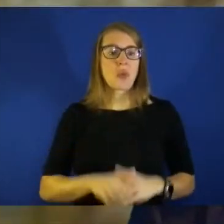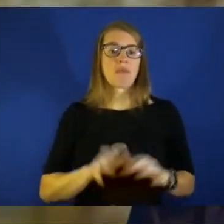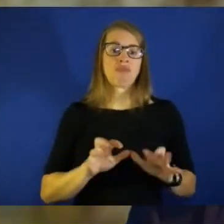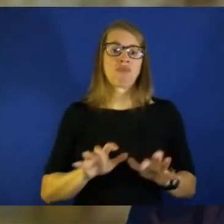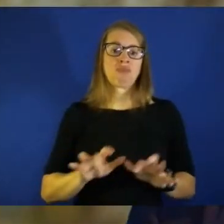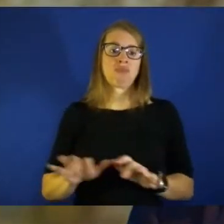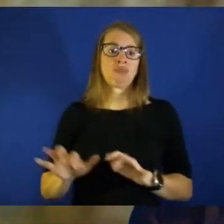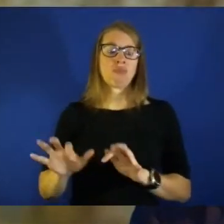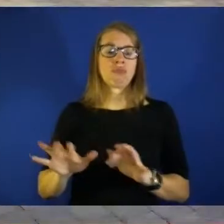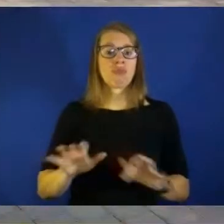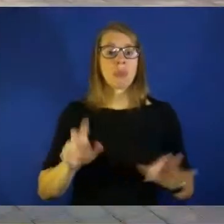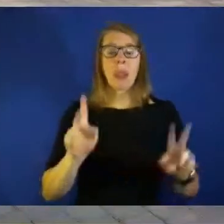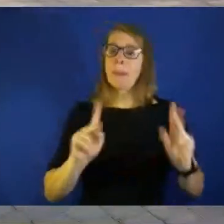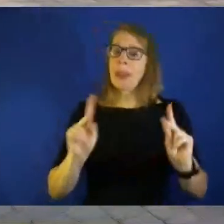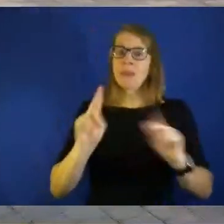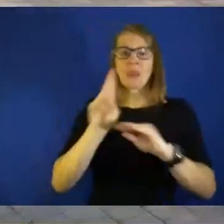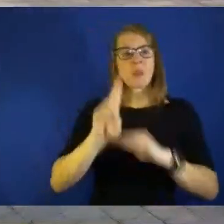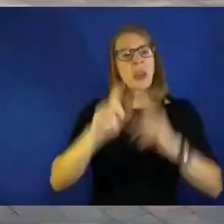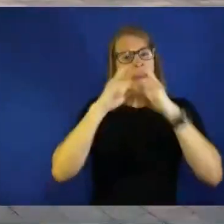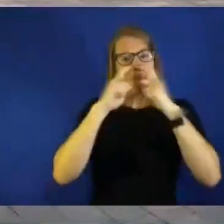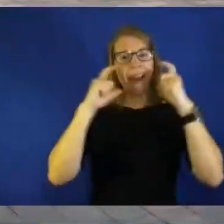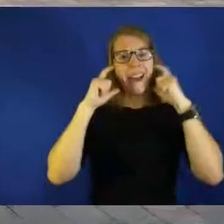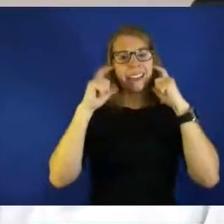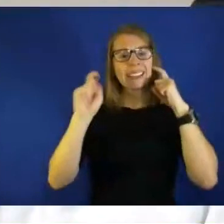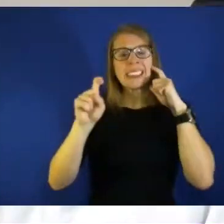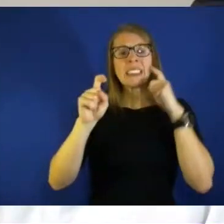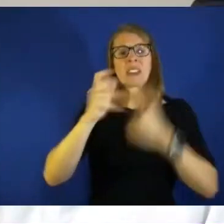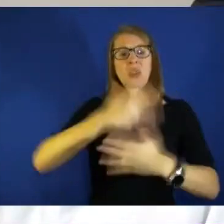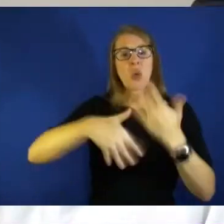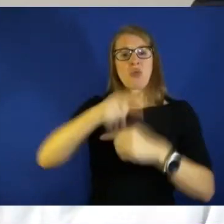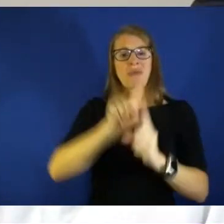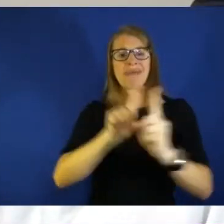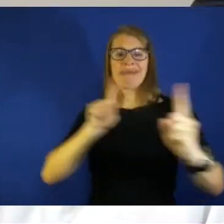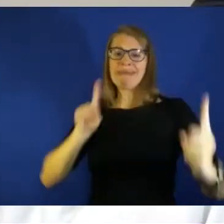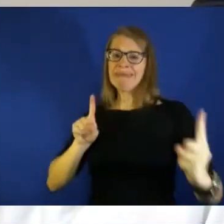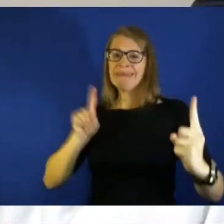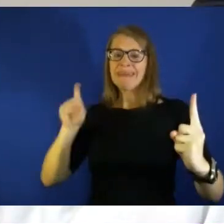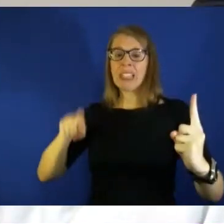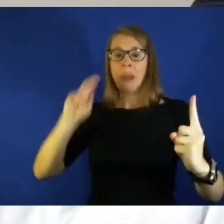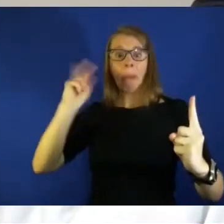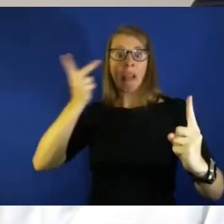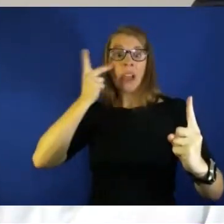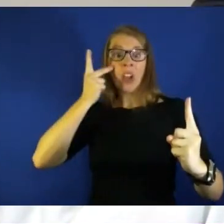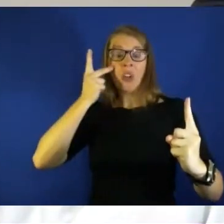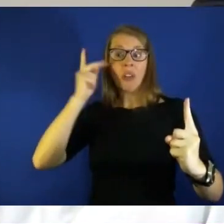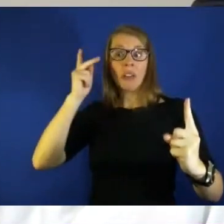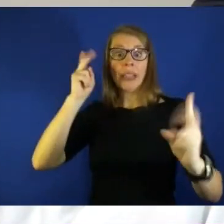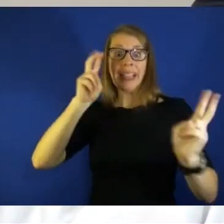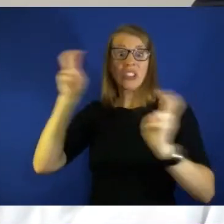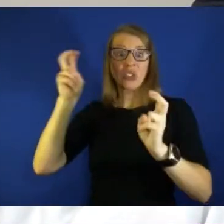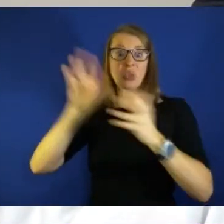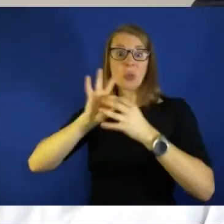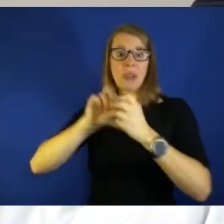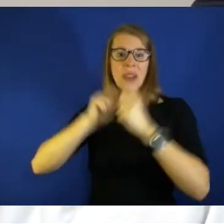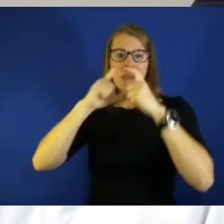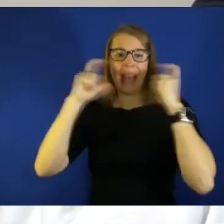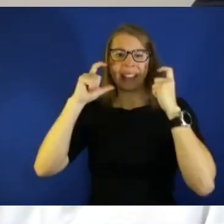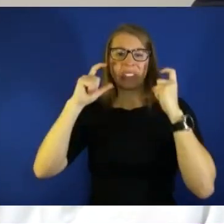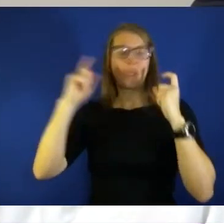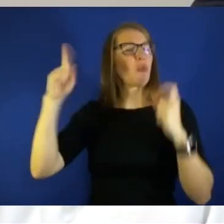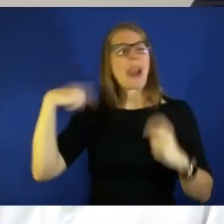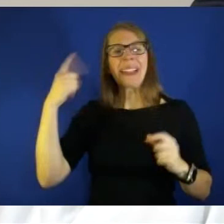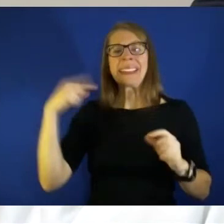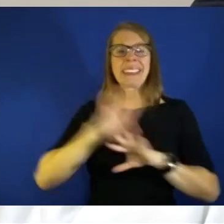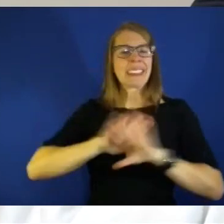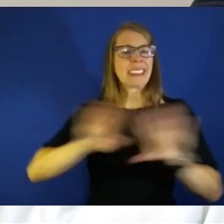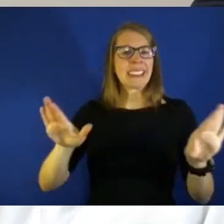People gotta wear masks, people gotta stay distanced. This whole political issue over masks is crazy. It's about